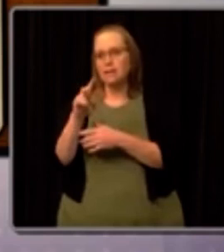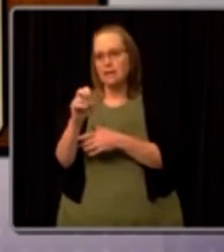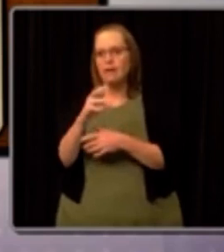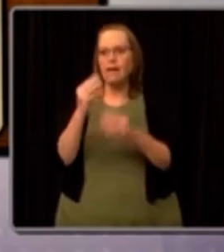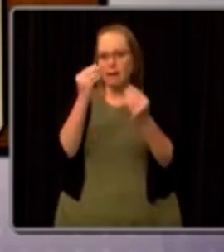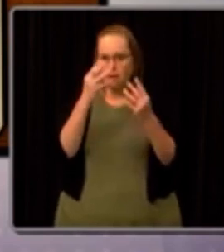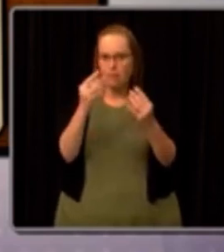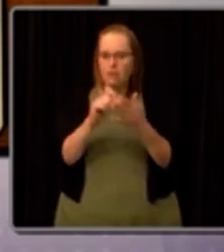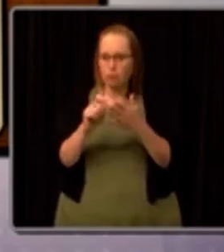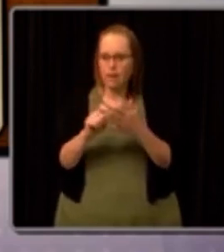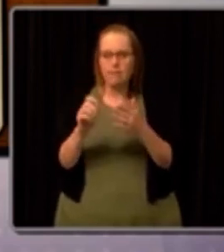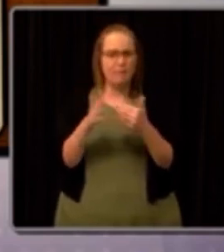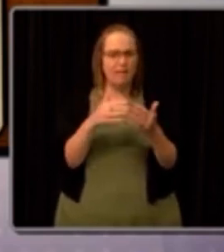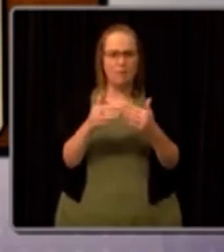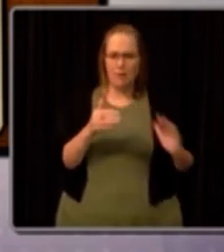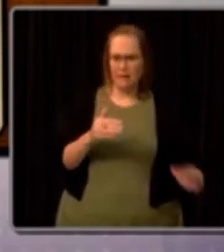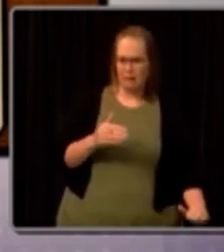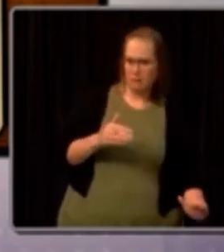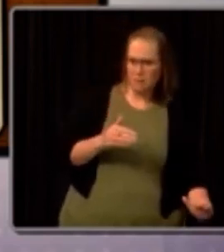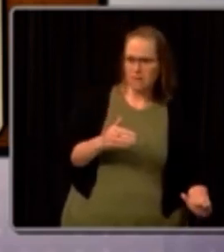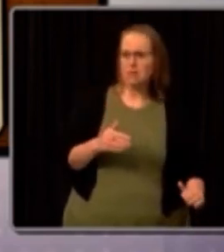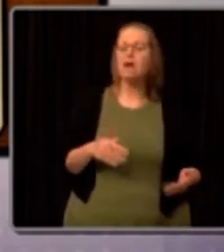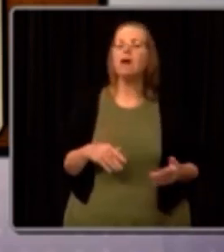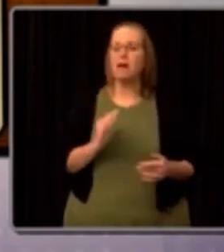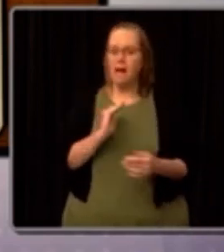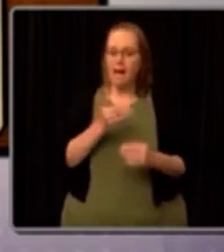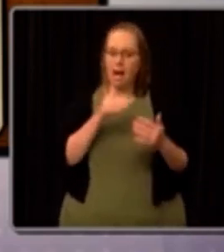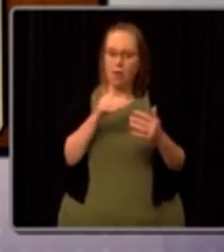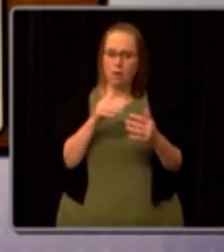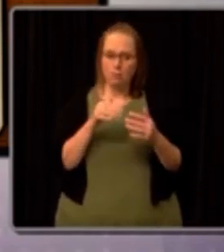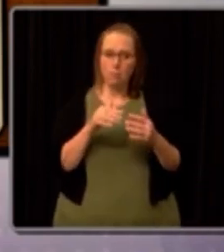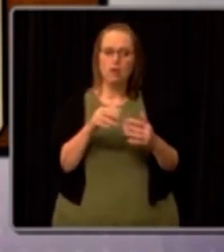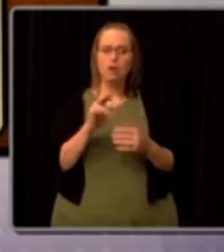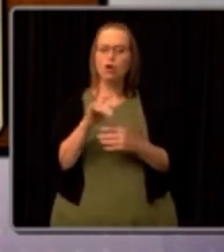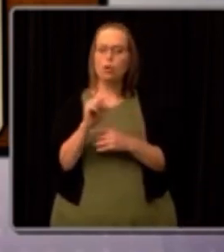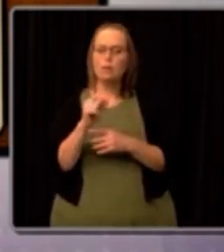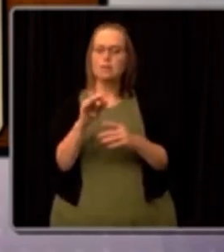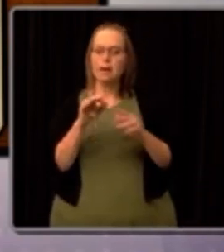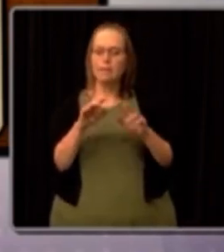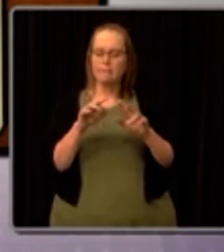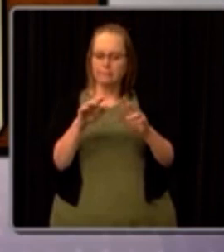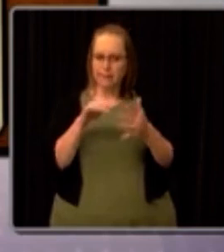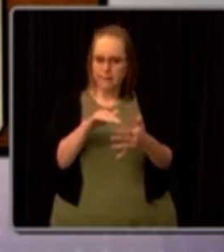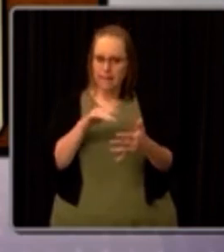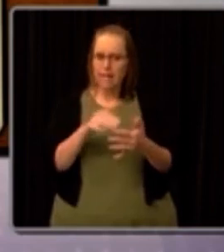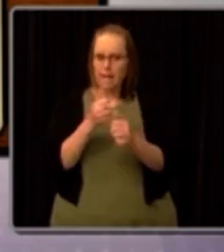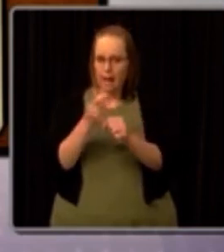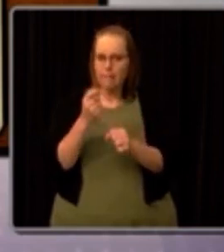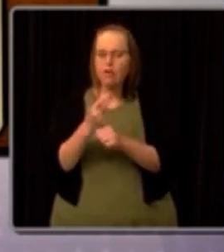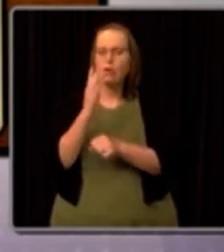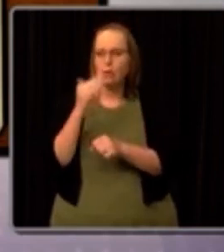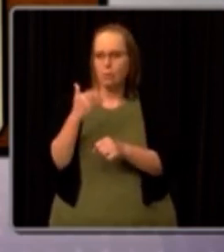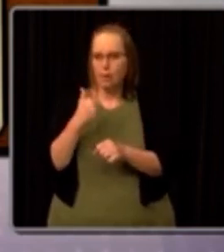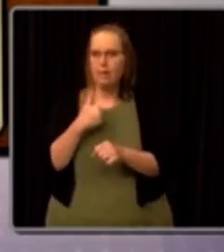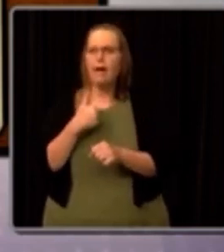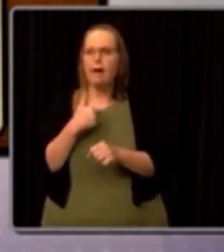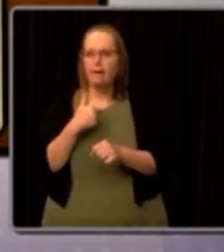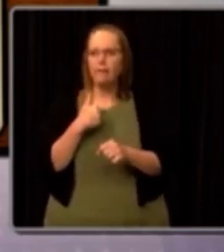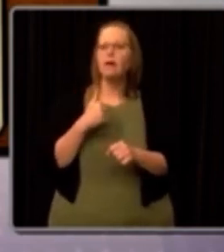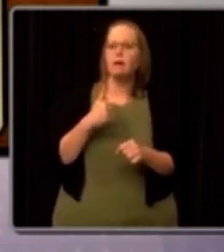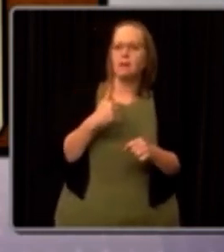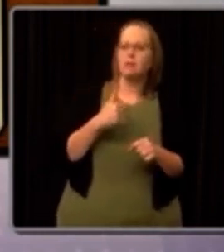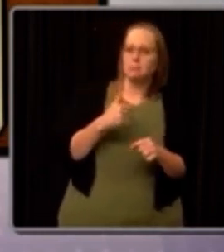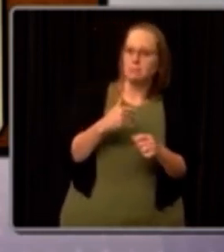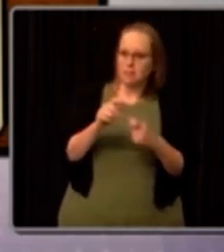And units of study provide that, and so every year the student will have explicit instruction in argument writing, obviously grade